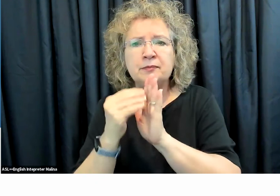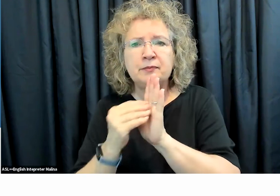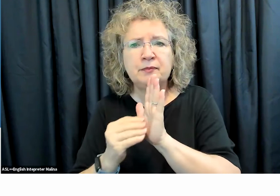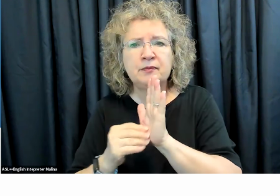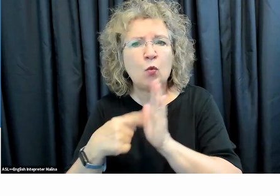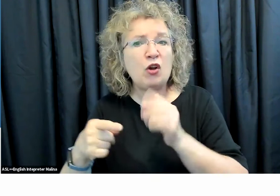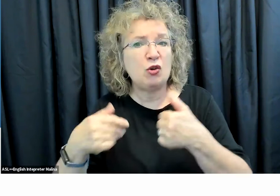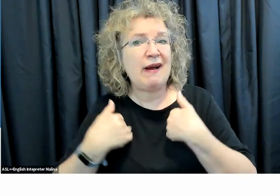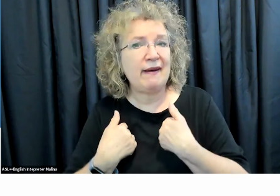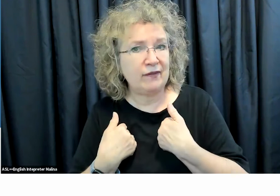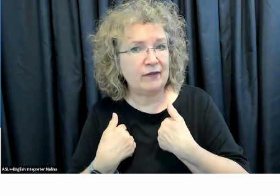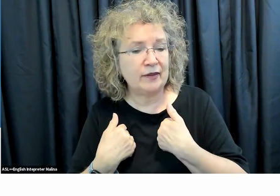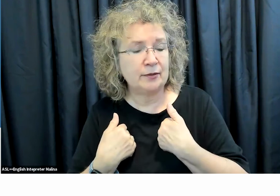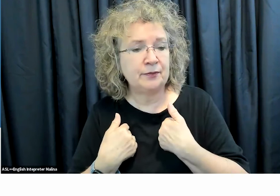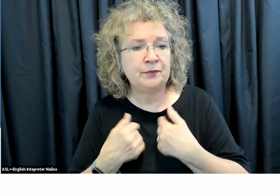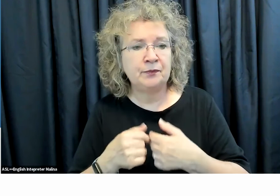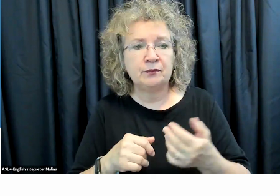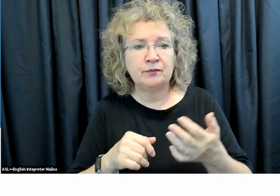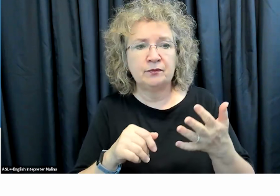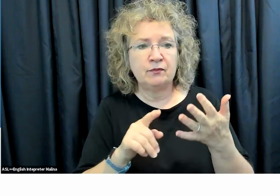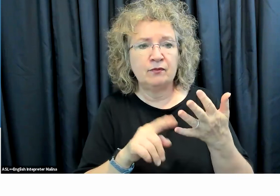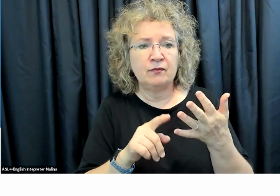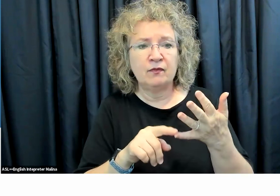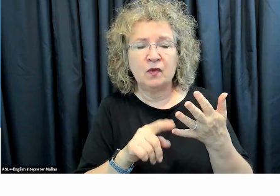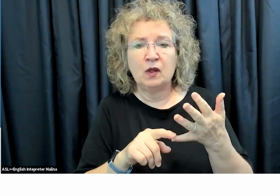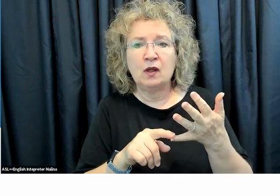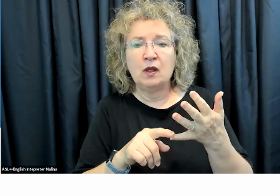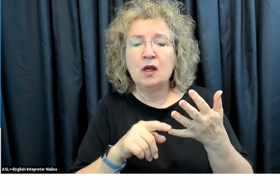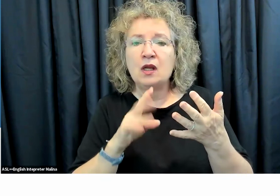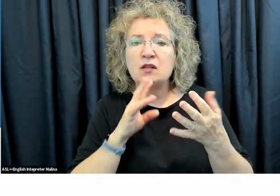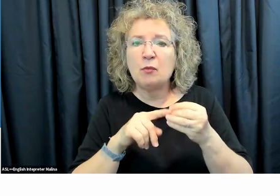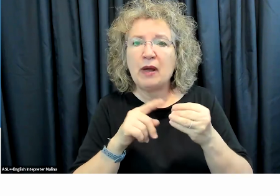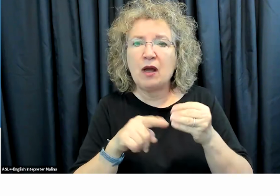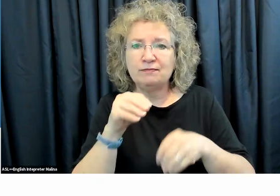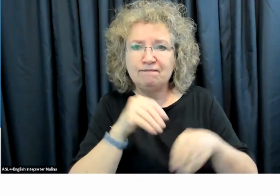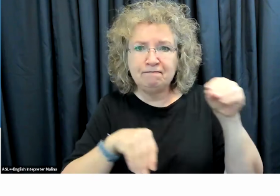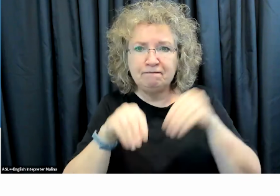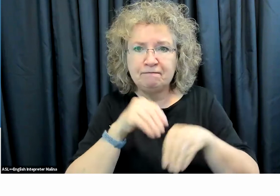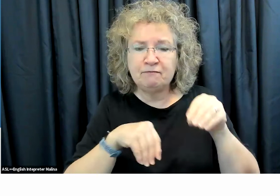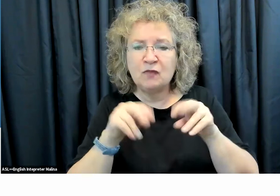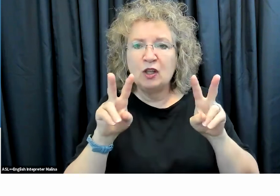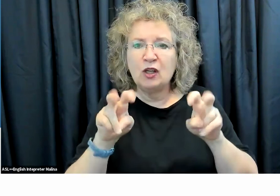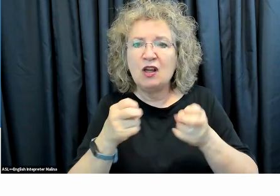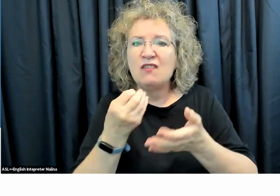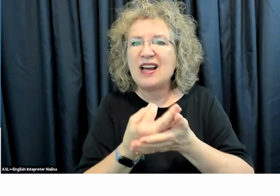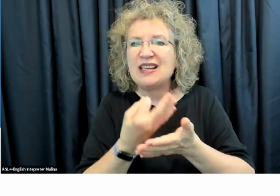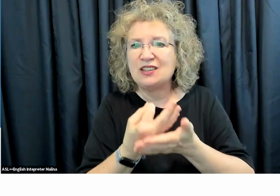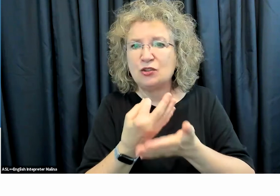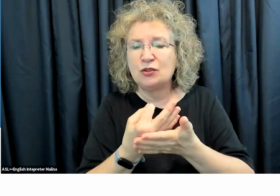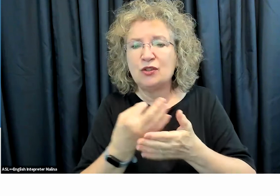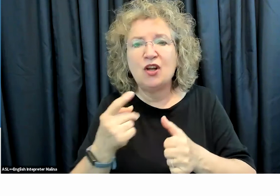We'll also talk a bit about putting together what we like to call a financial first aid kit.